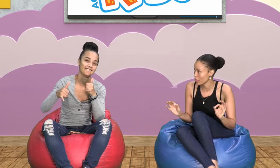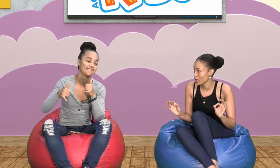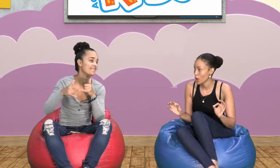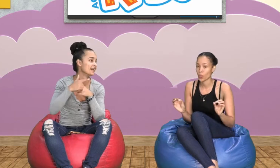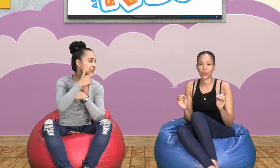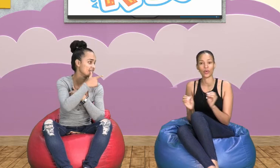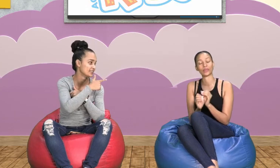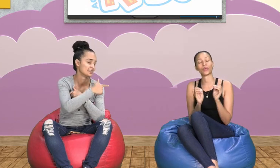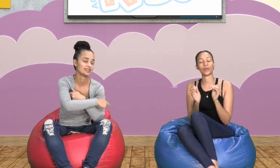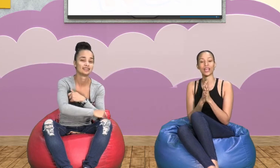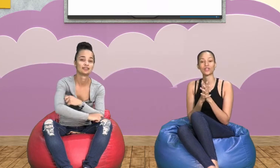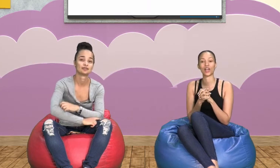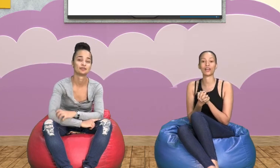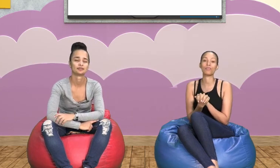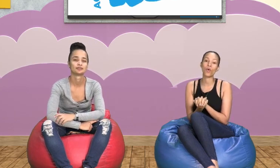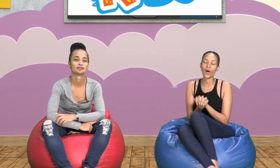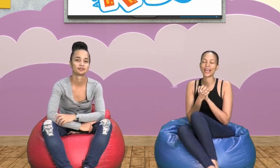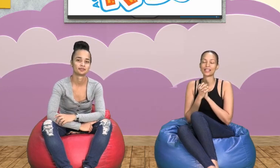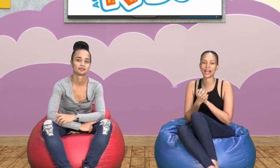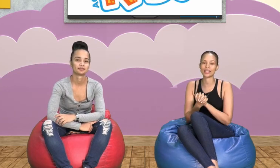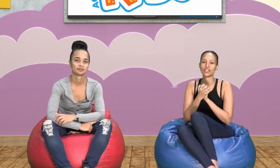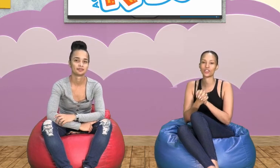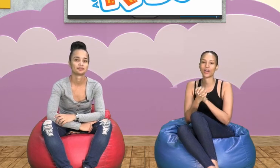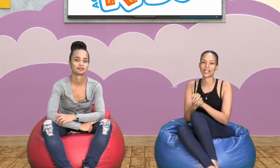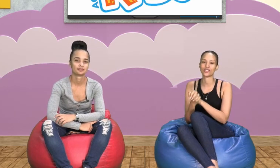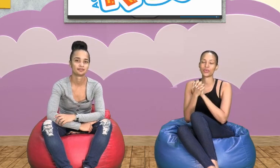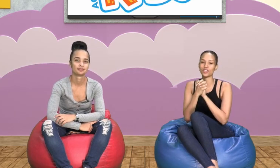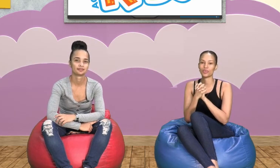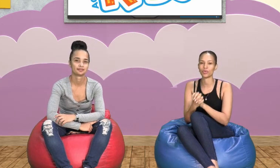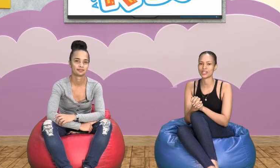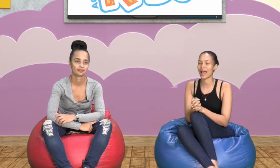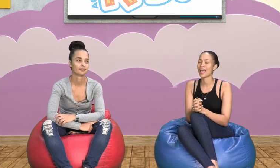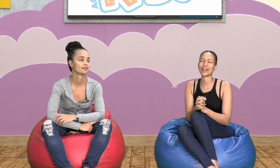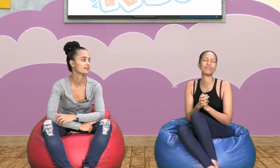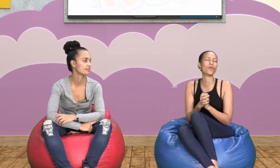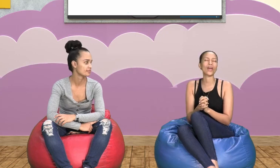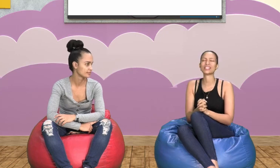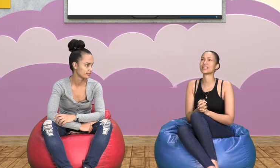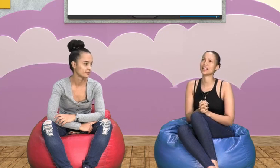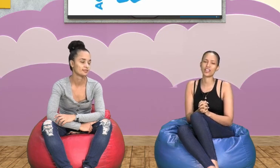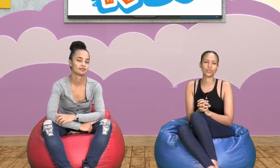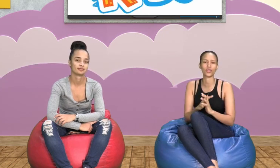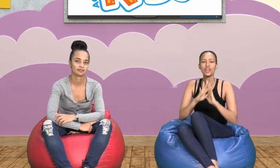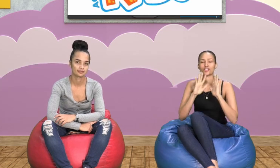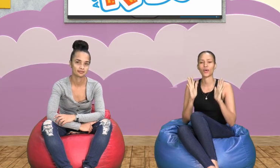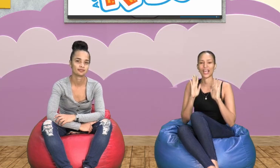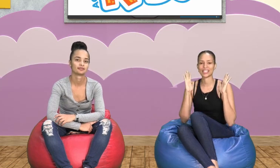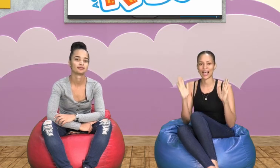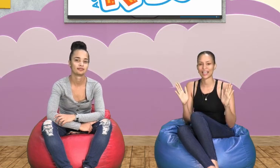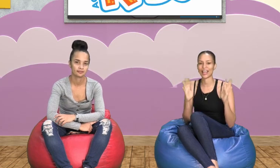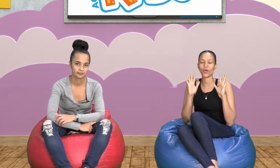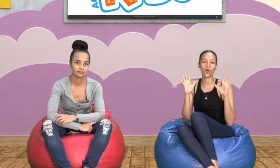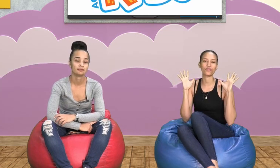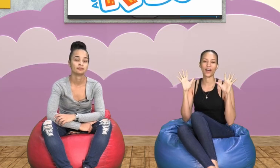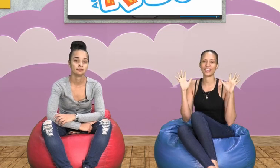tomorrow, where we get to learn more exciting new lessons with Teacher Mutsa and more exciting things with Zoey and